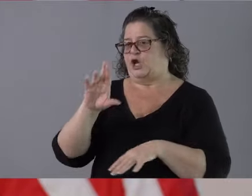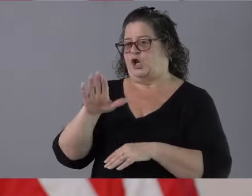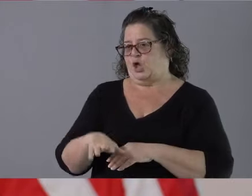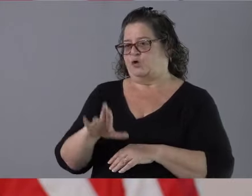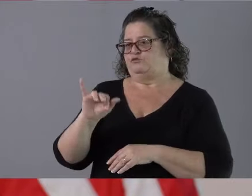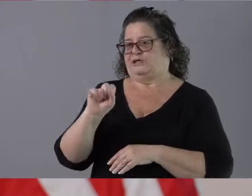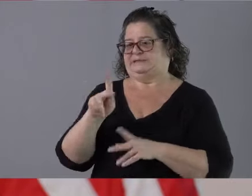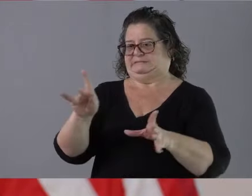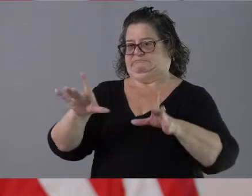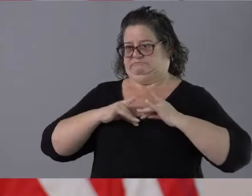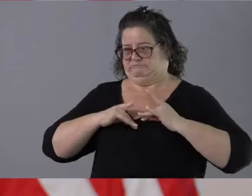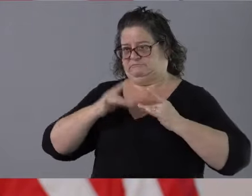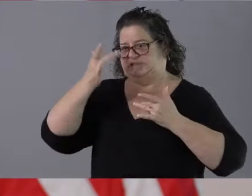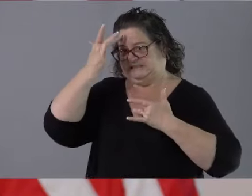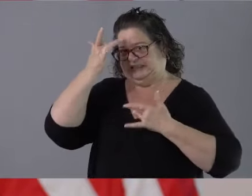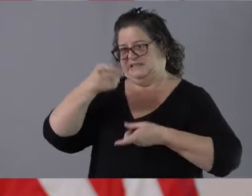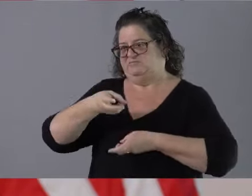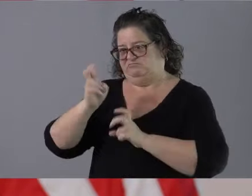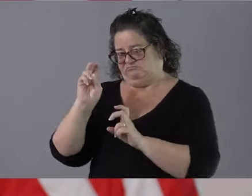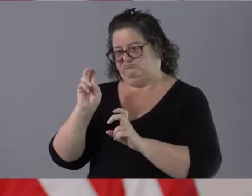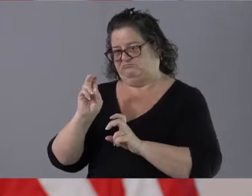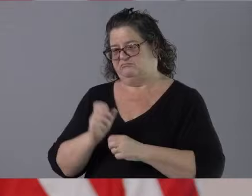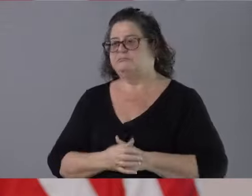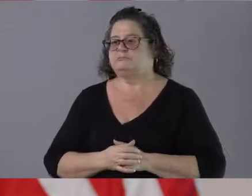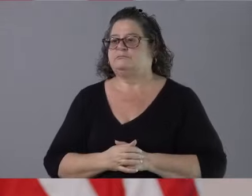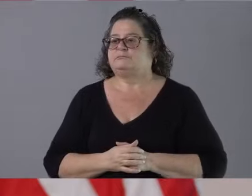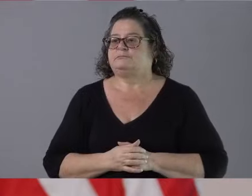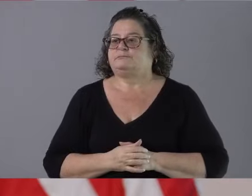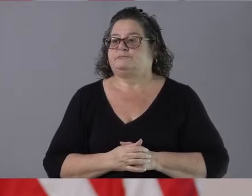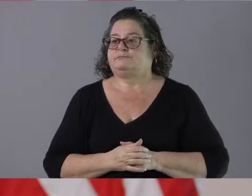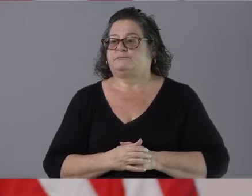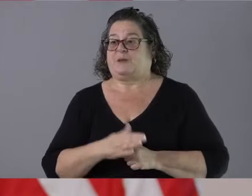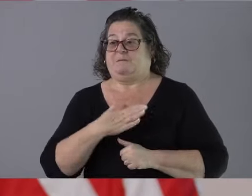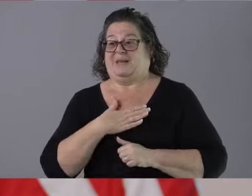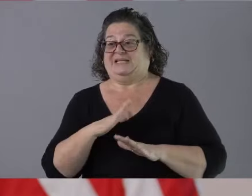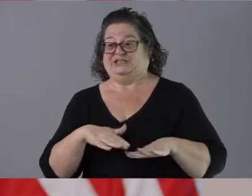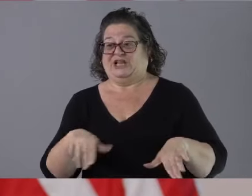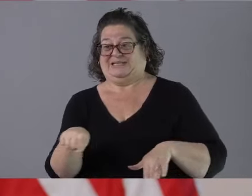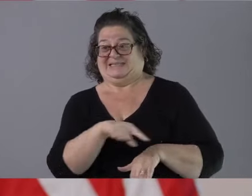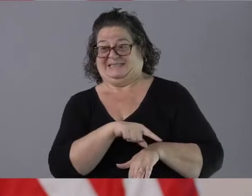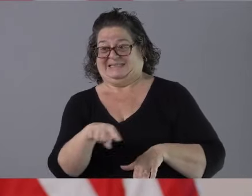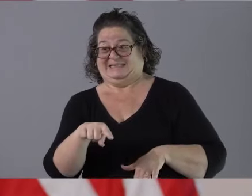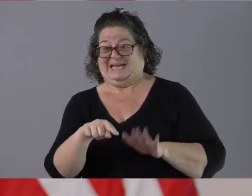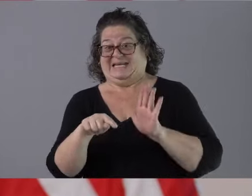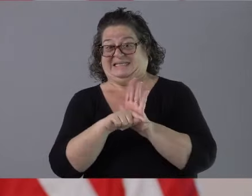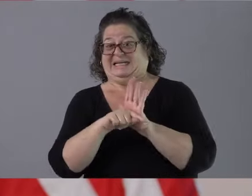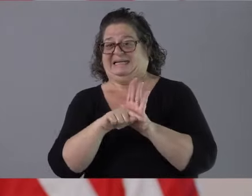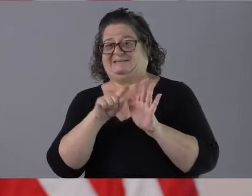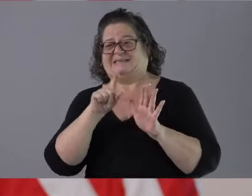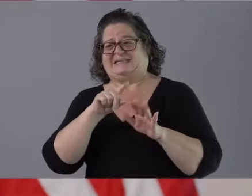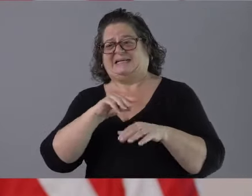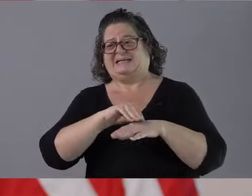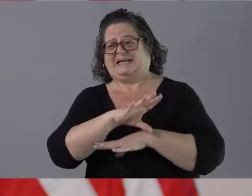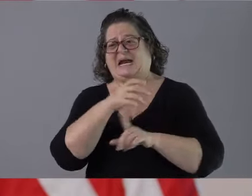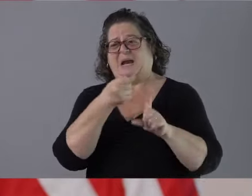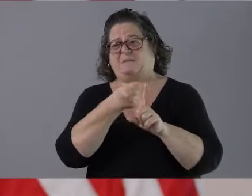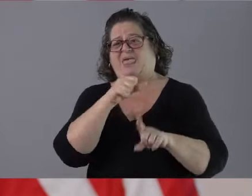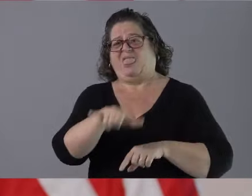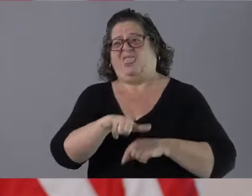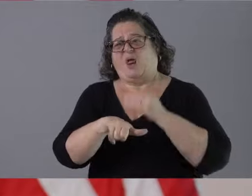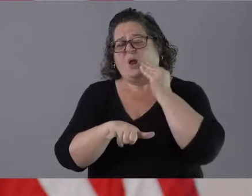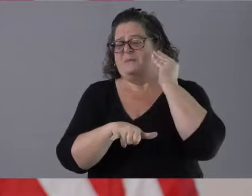detrimental impacts from my kids not being in school, and I really would like them to be back in that social environment. Thank you. We're going to go to the